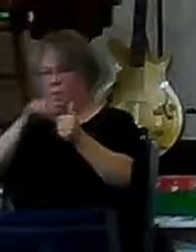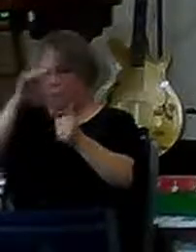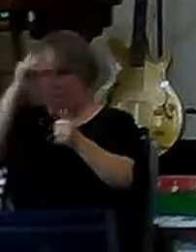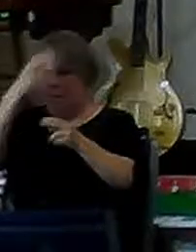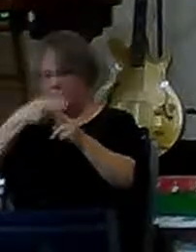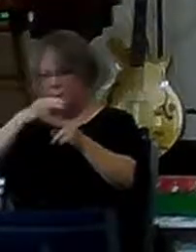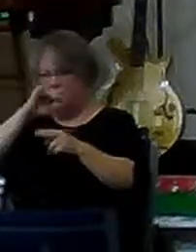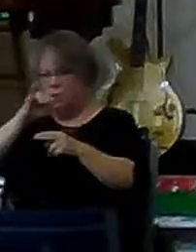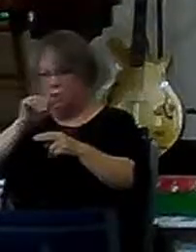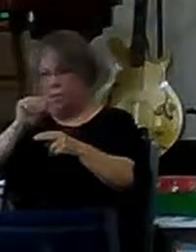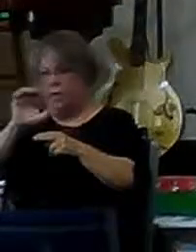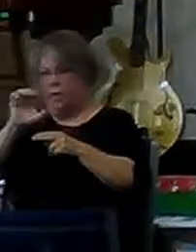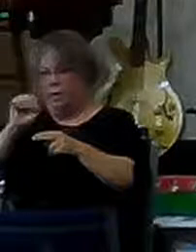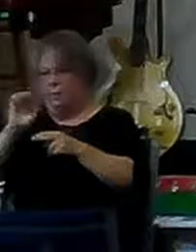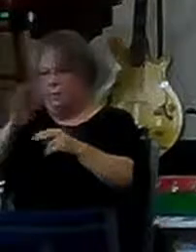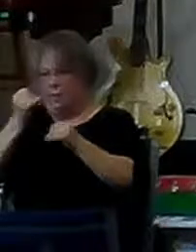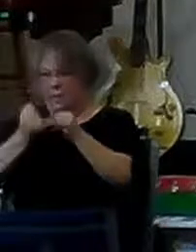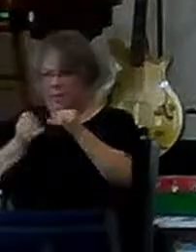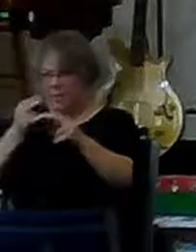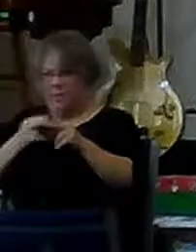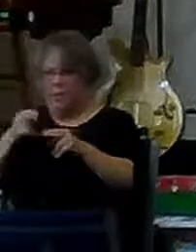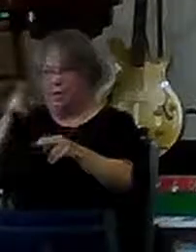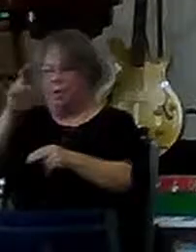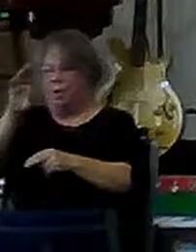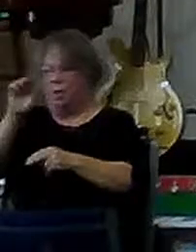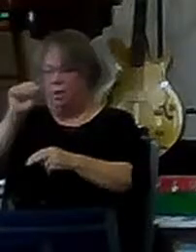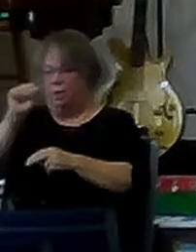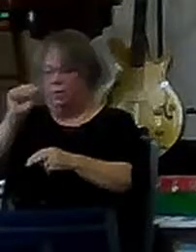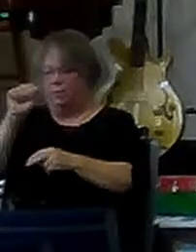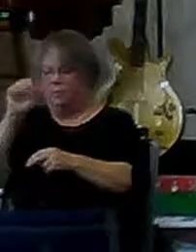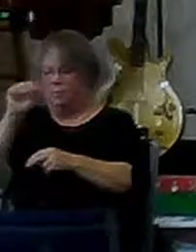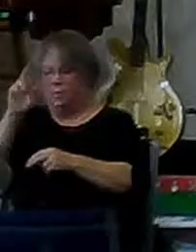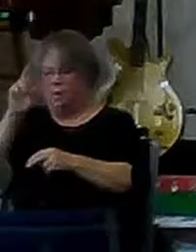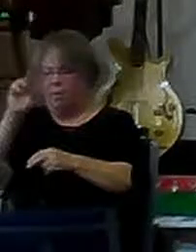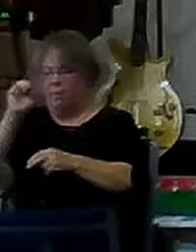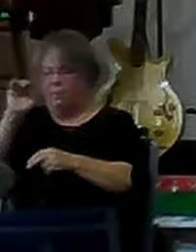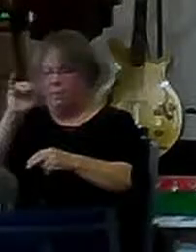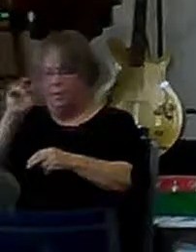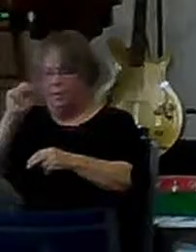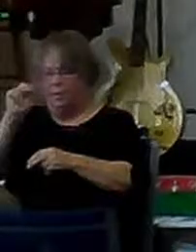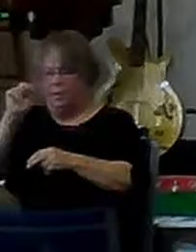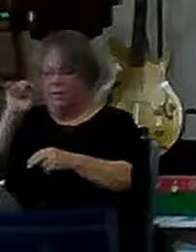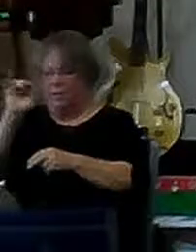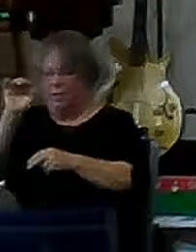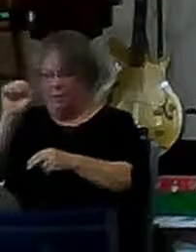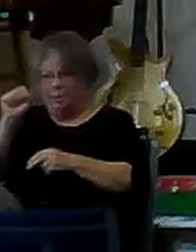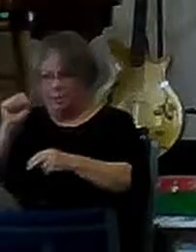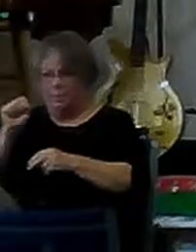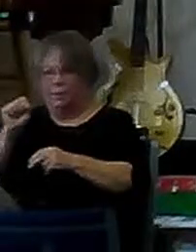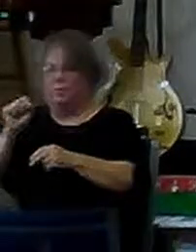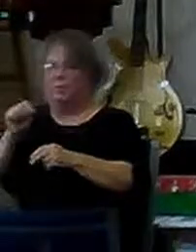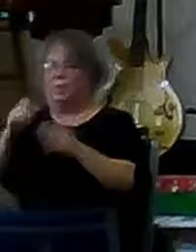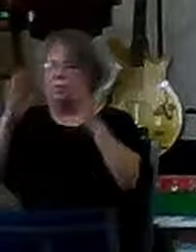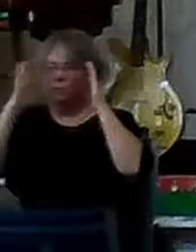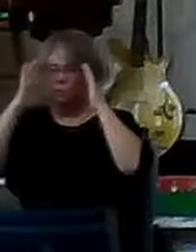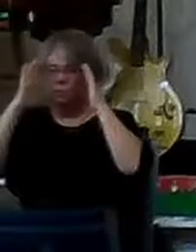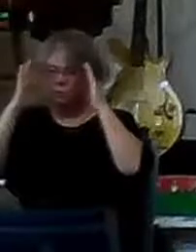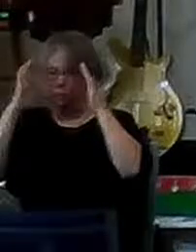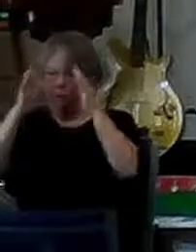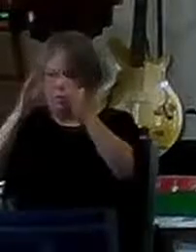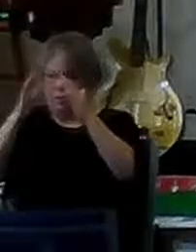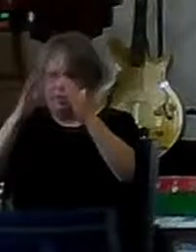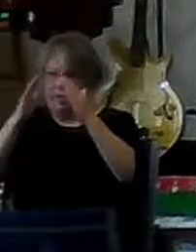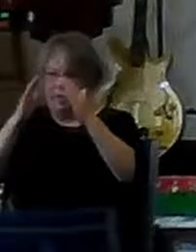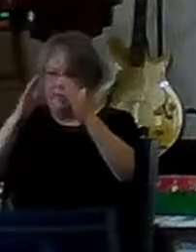Arminius. And Jacob Arminius and those who follow that viewpoint, really it comes down to